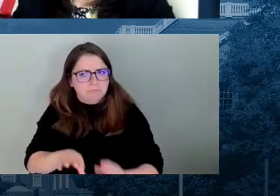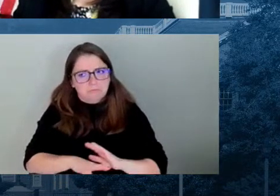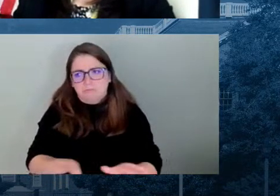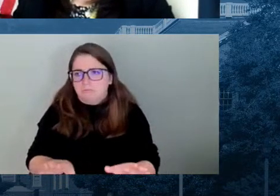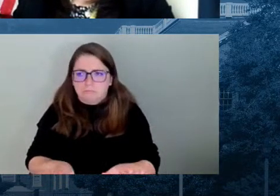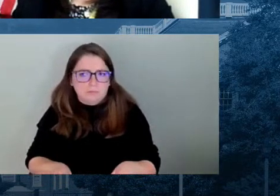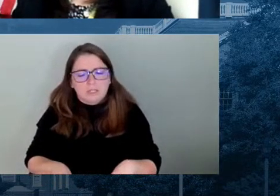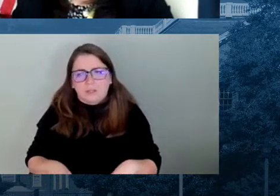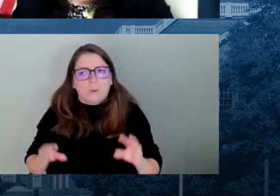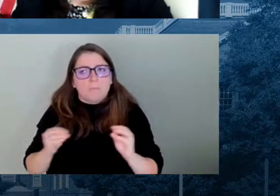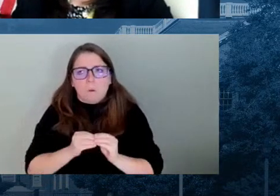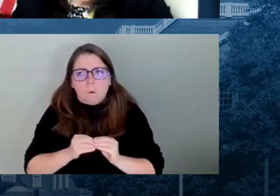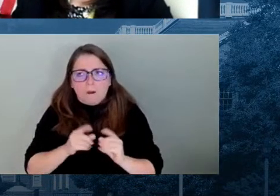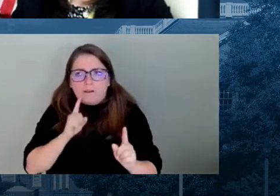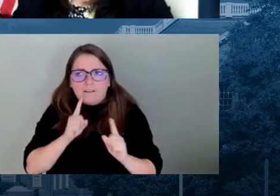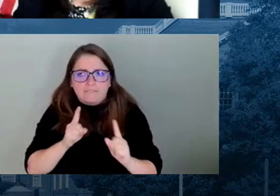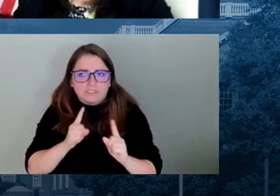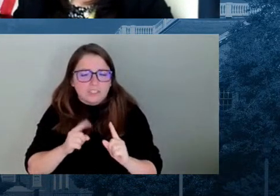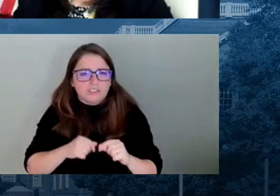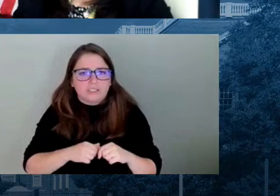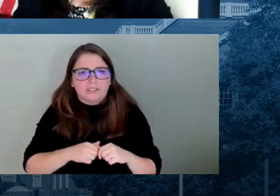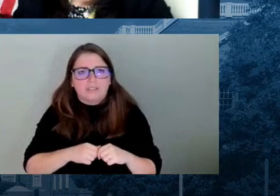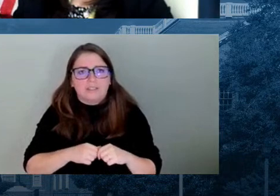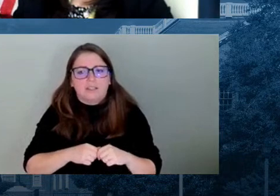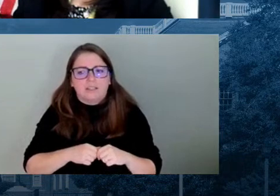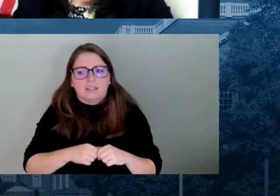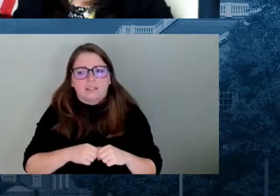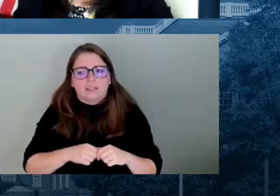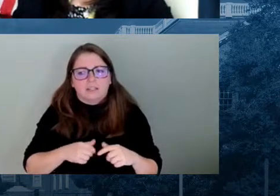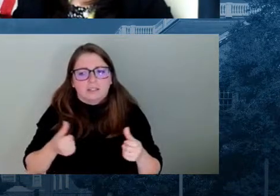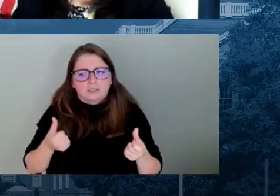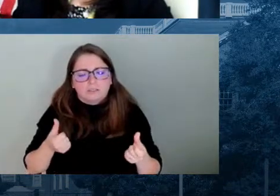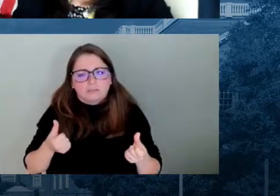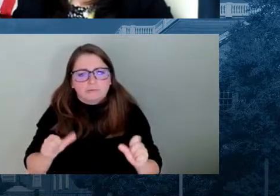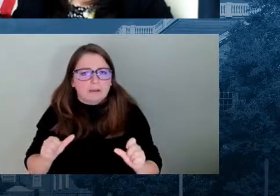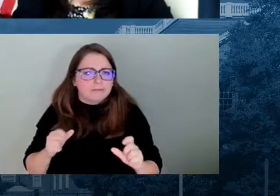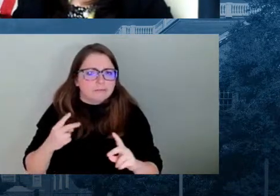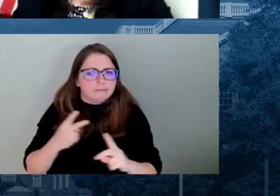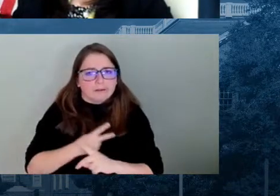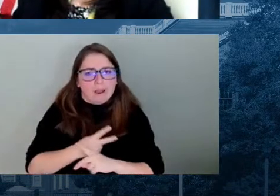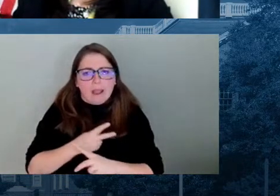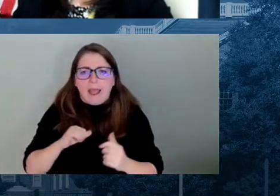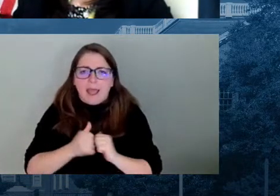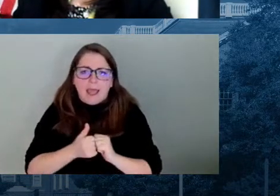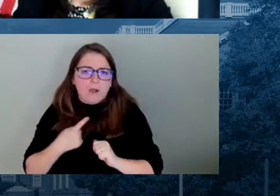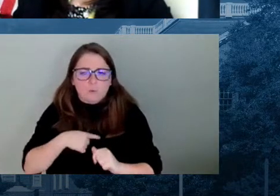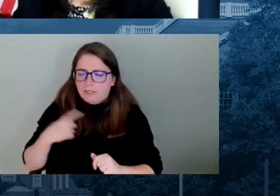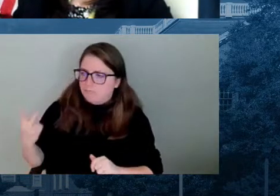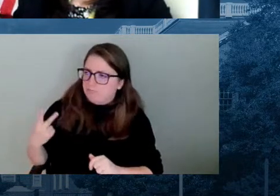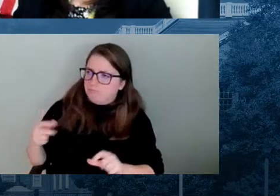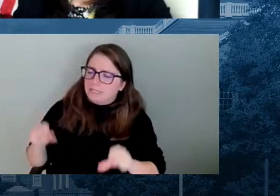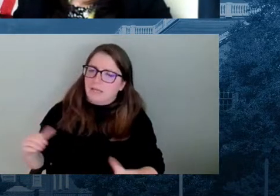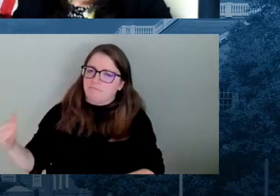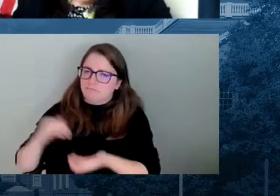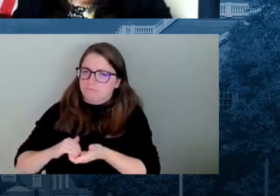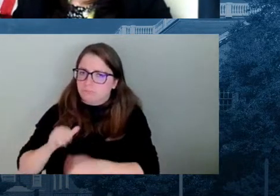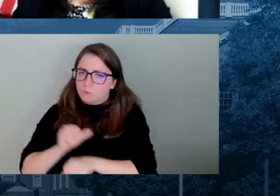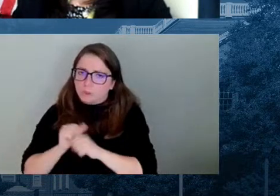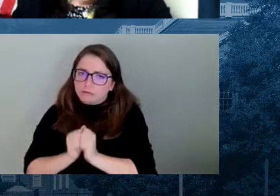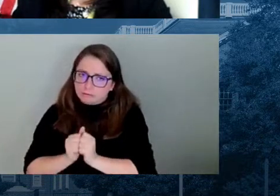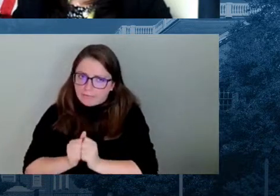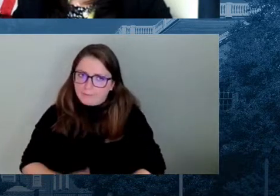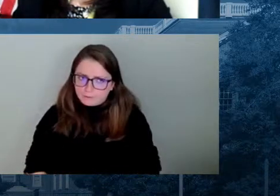conversation with finding ways that would work. We could work together. Look, I've been working on